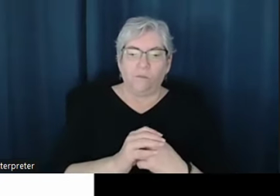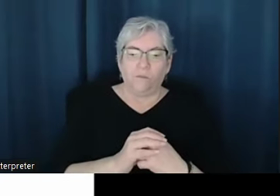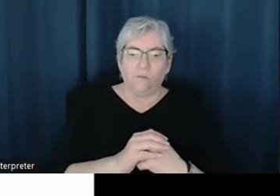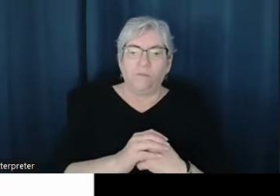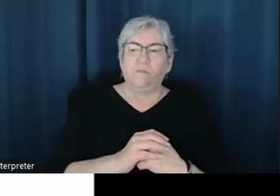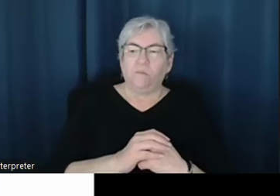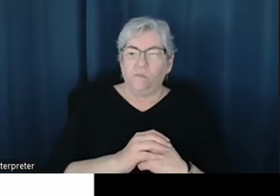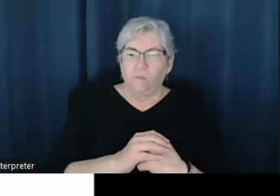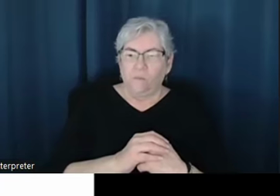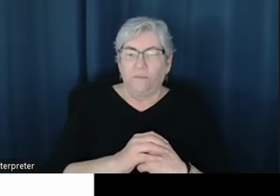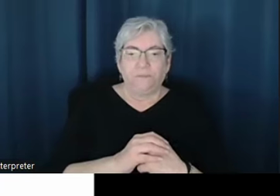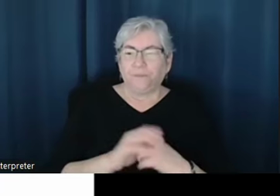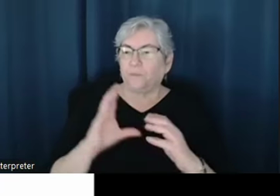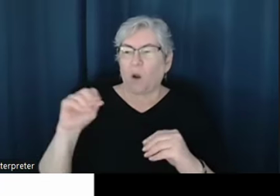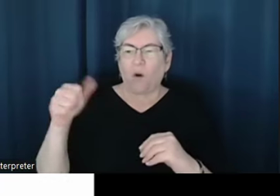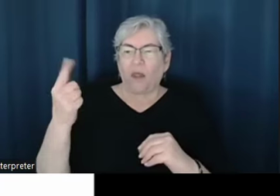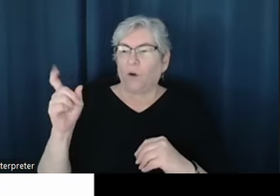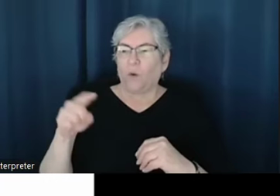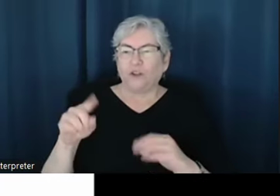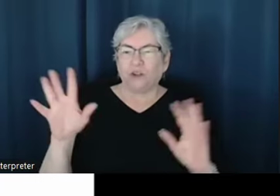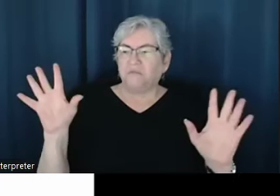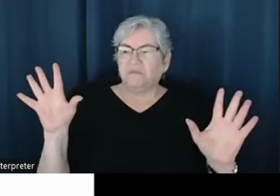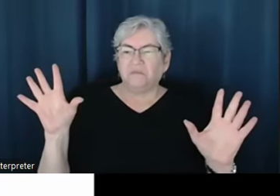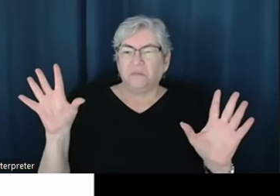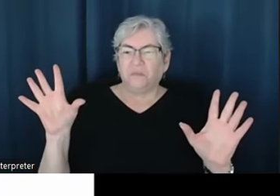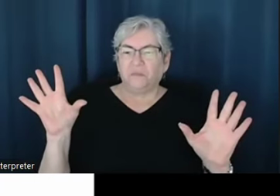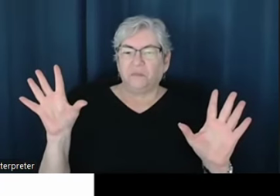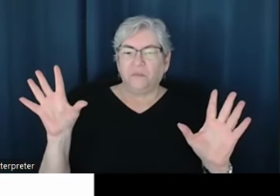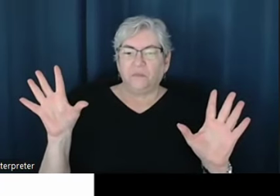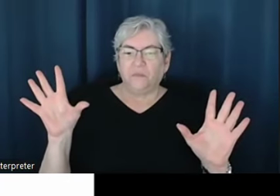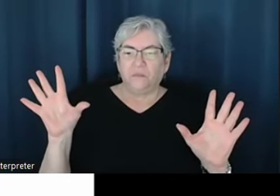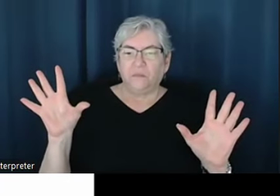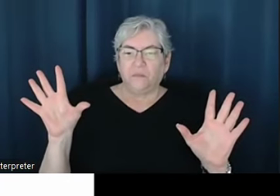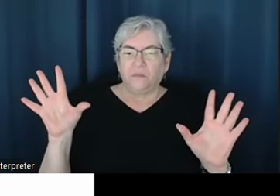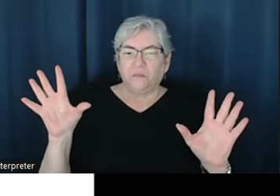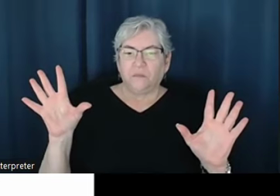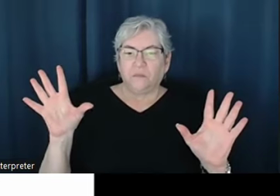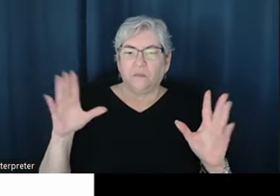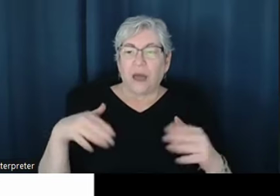Okay. I don't see any more questions. Next. Okay. Next slide.